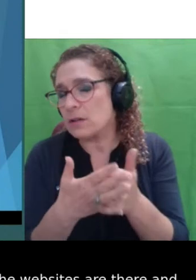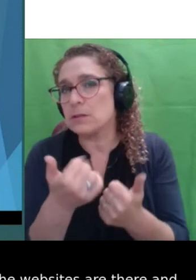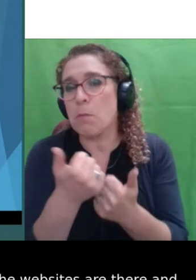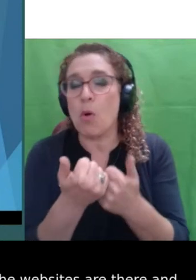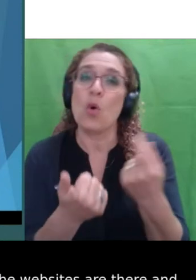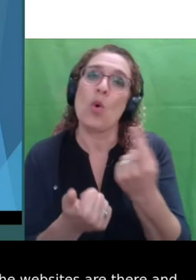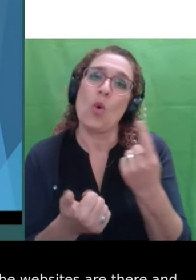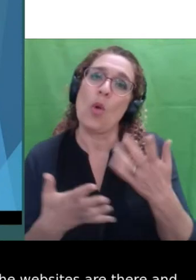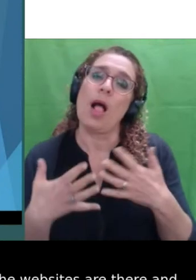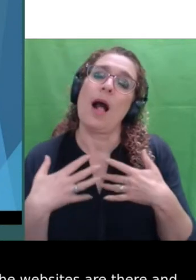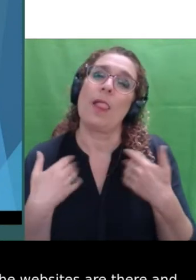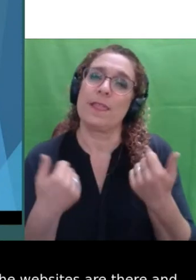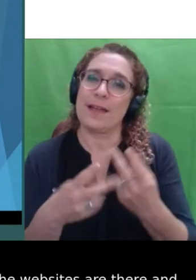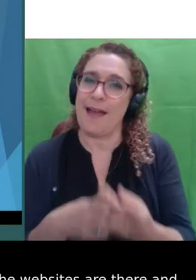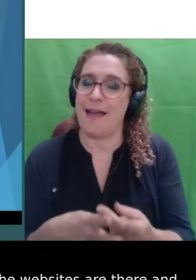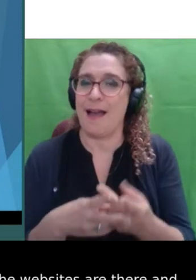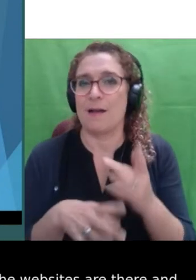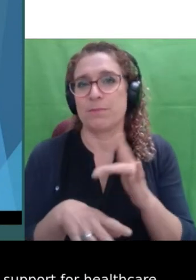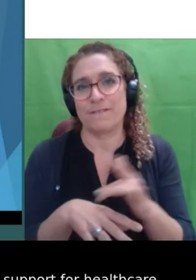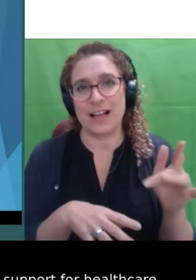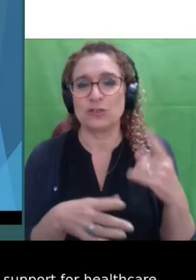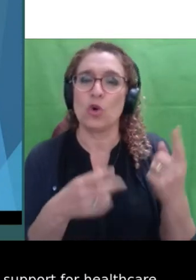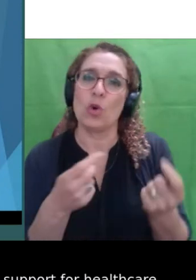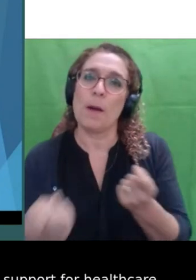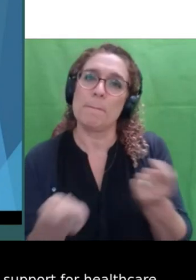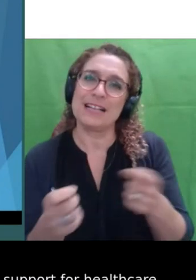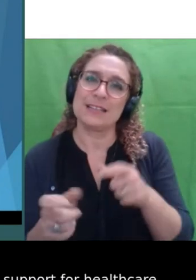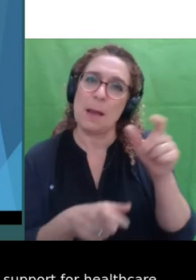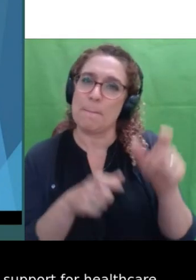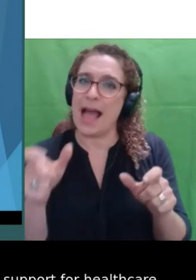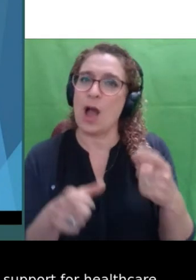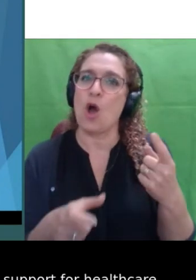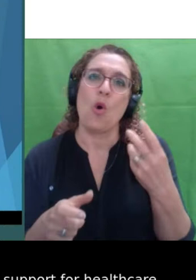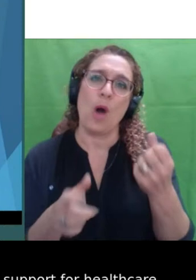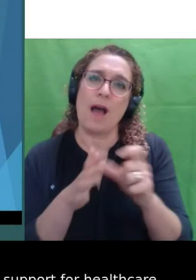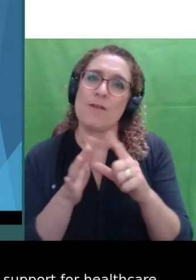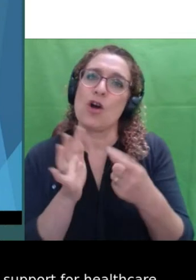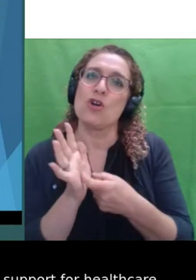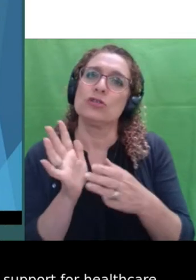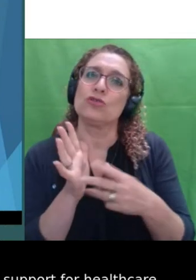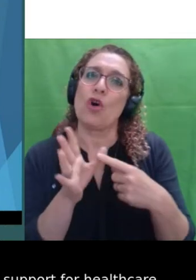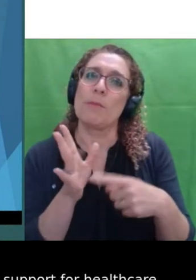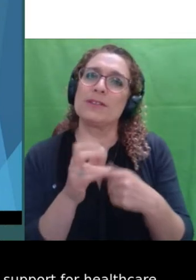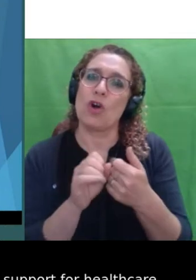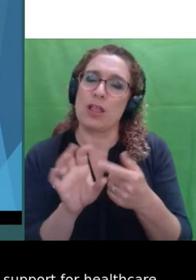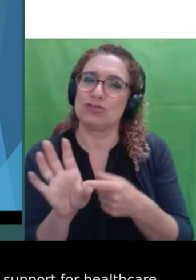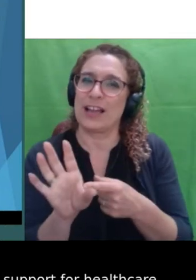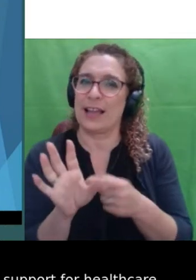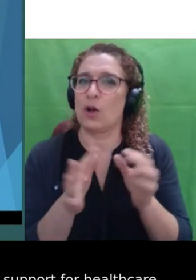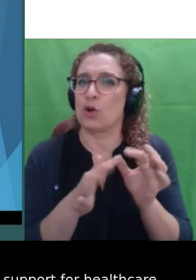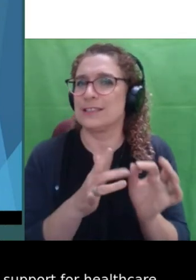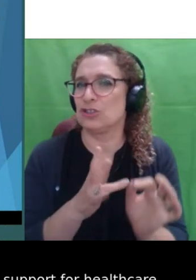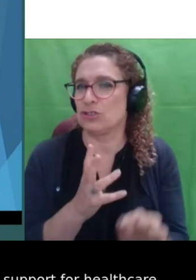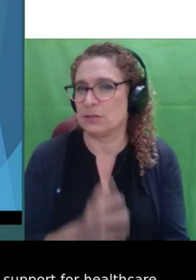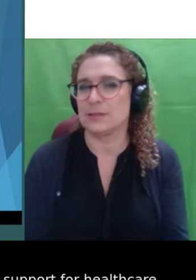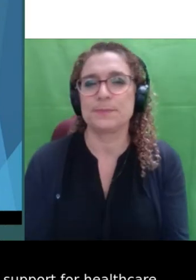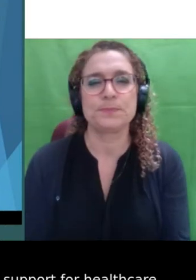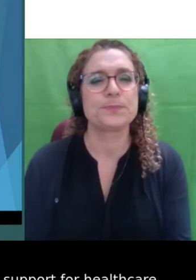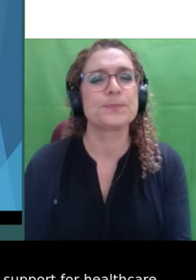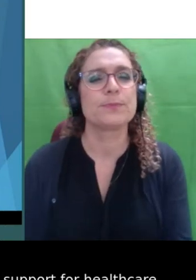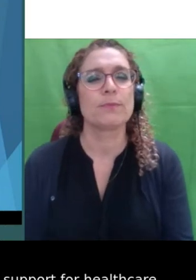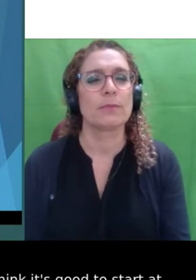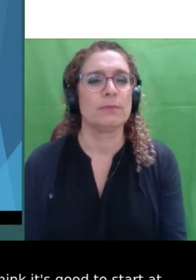professionals managing patients with dermatology conditions so i always think it's good to start at the beginning with a